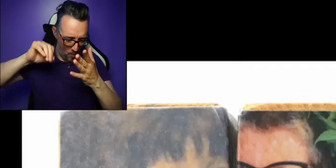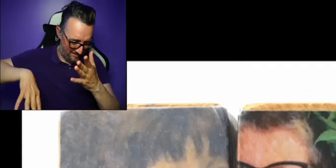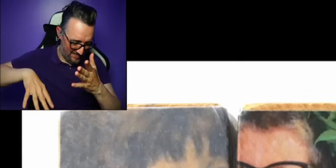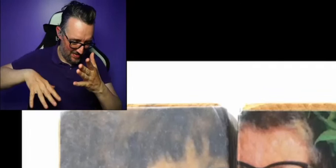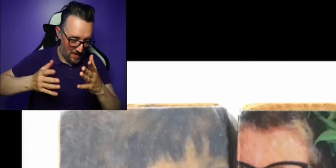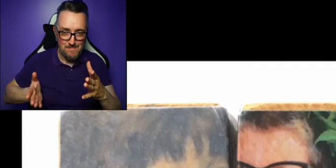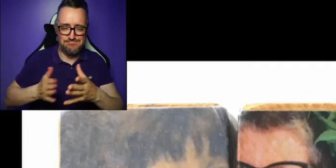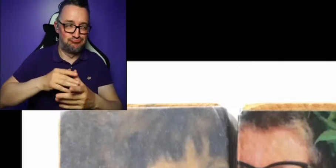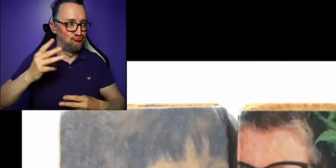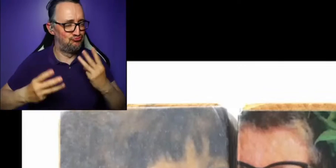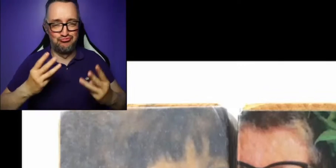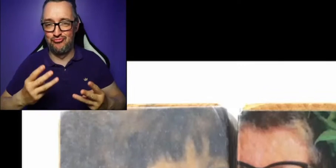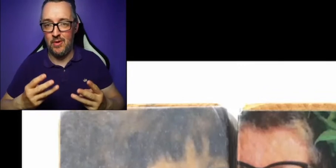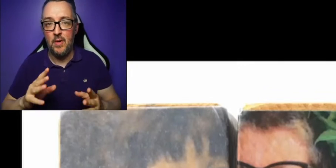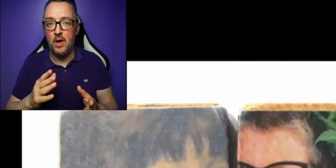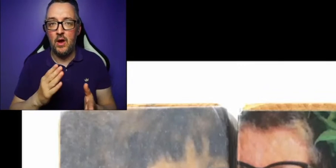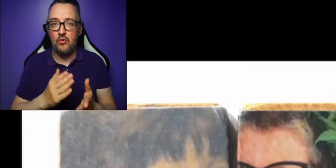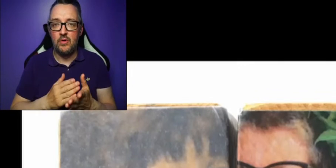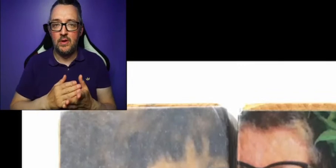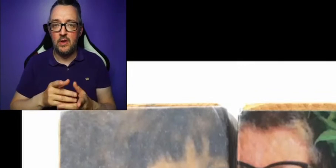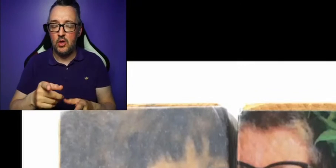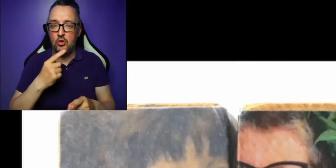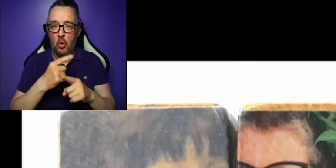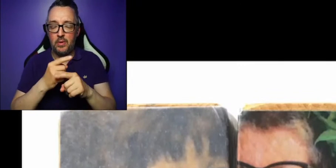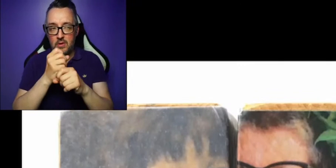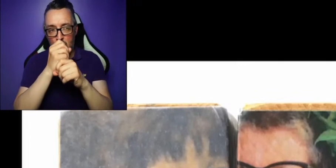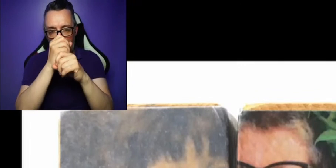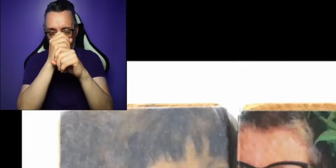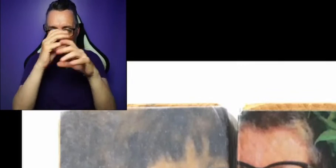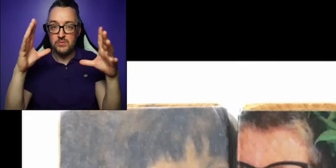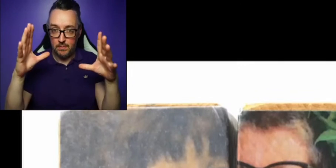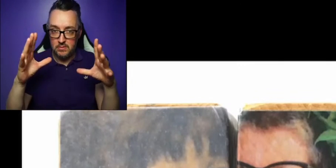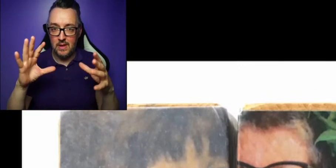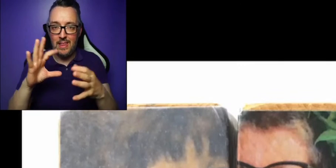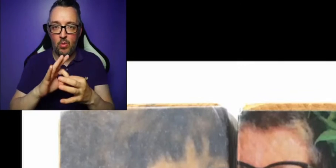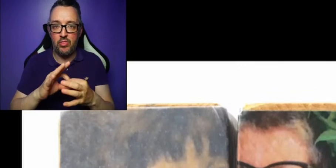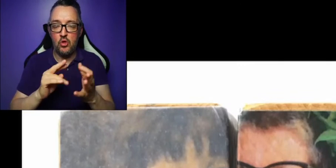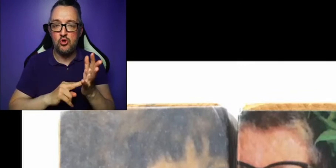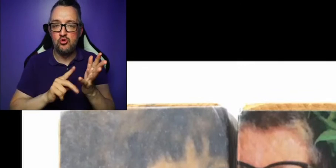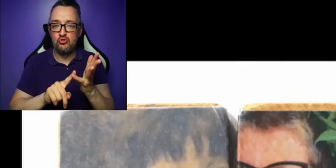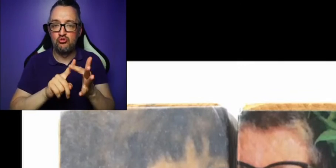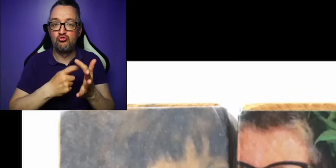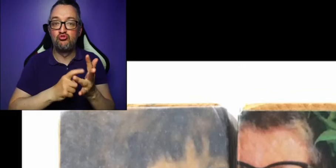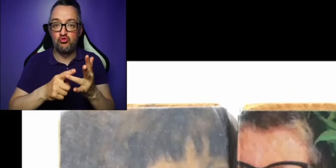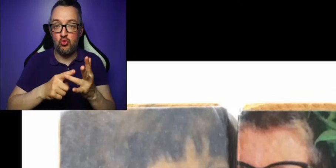it fits very nicely with the idea of the concept of neurodiversity, which is really